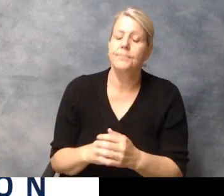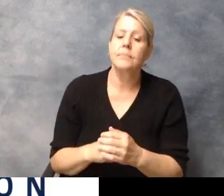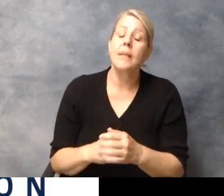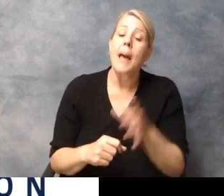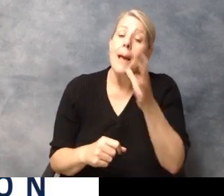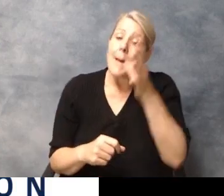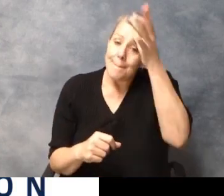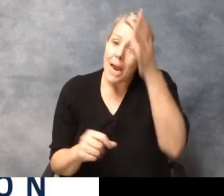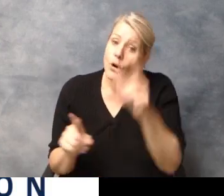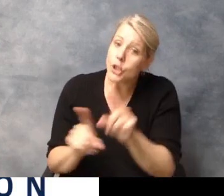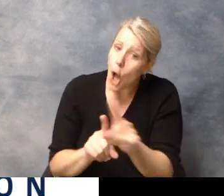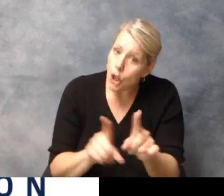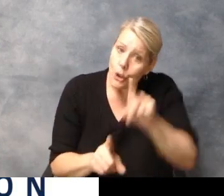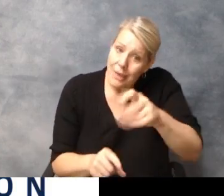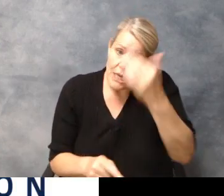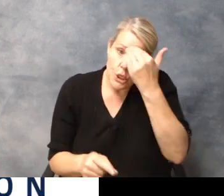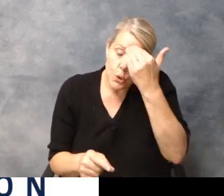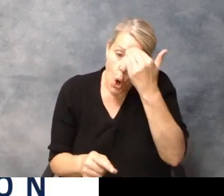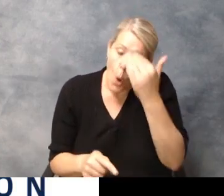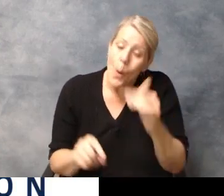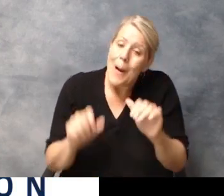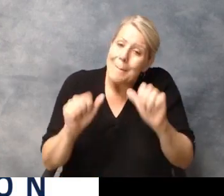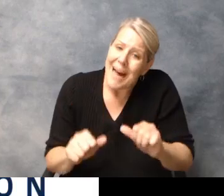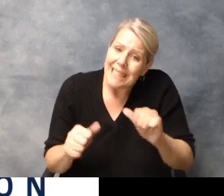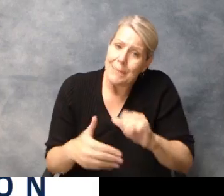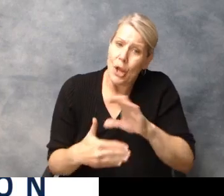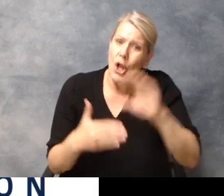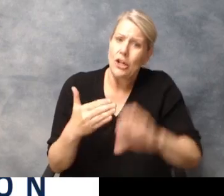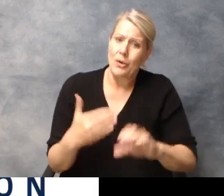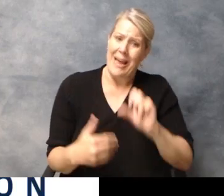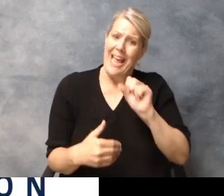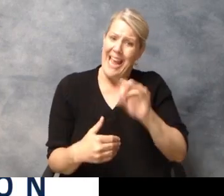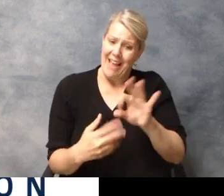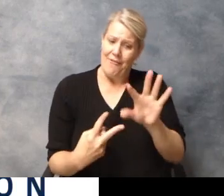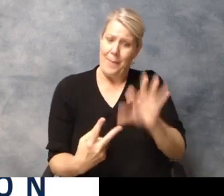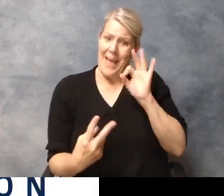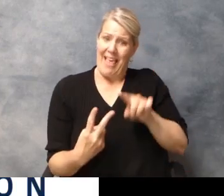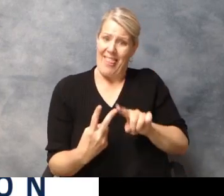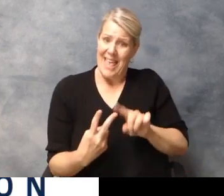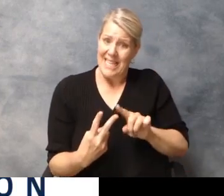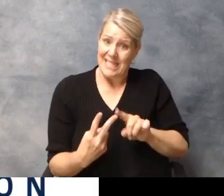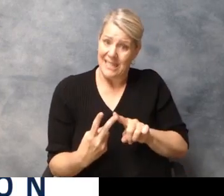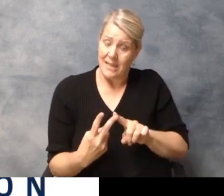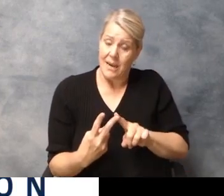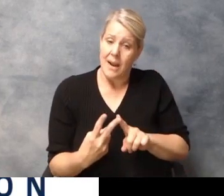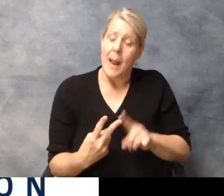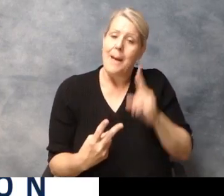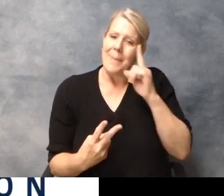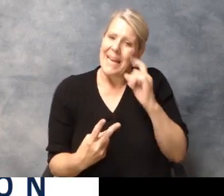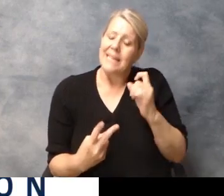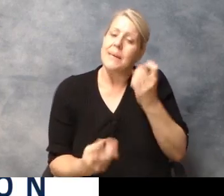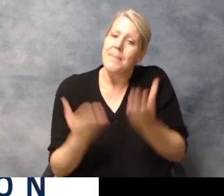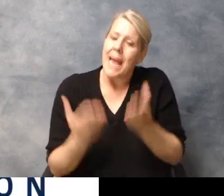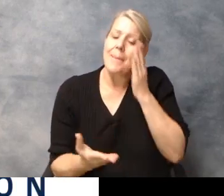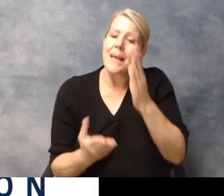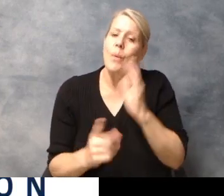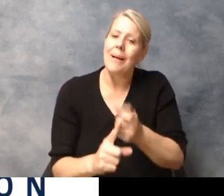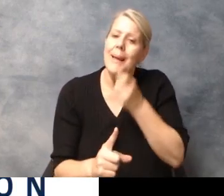need to be aware of the possible consequences of participating in the alternate assessment and how that may affect their